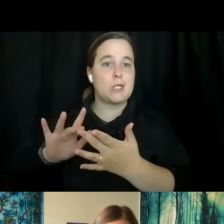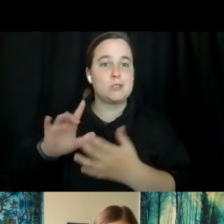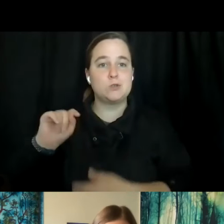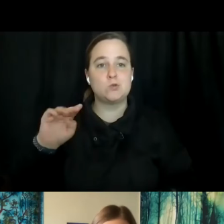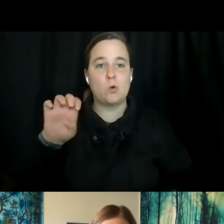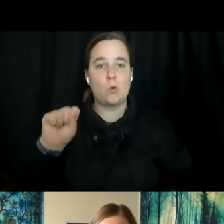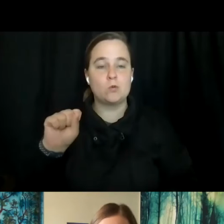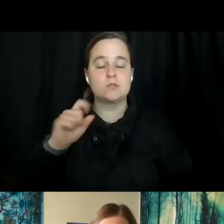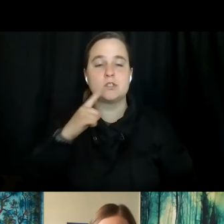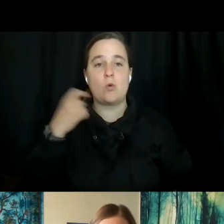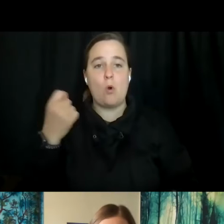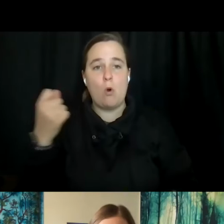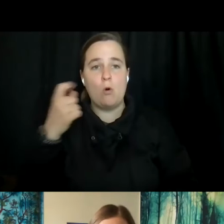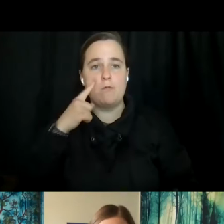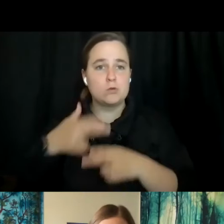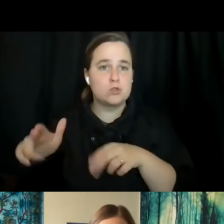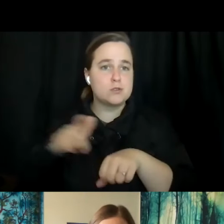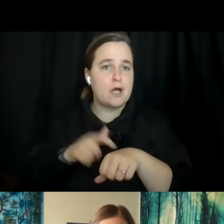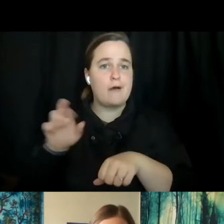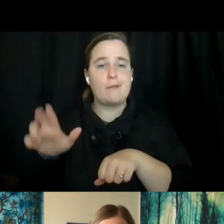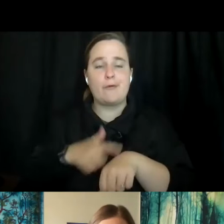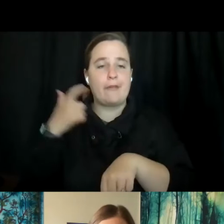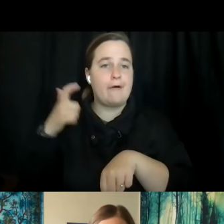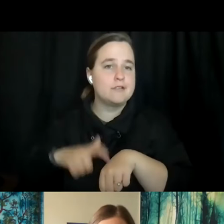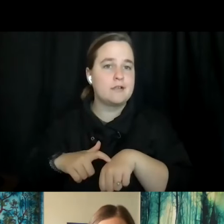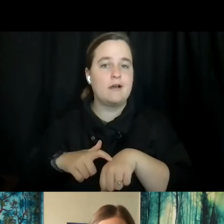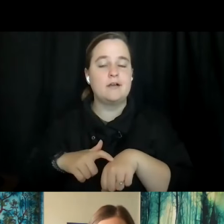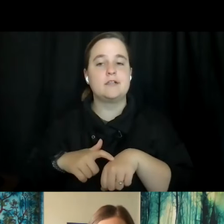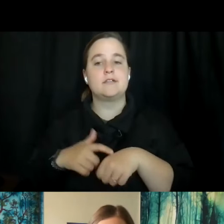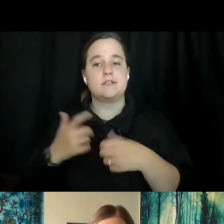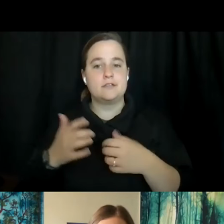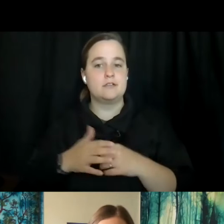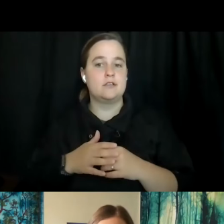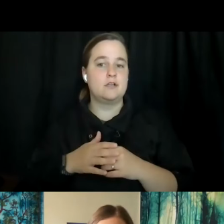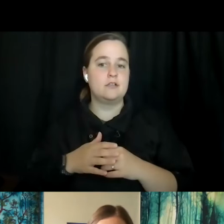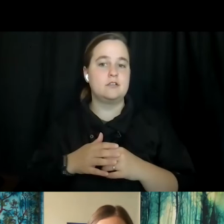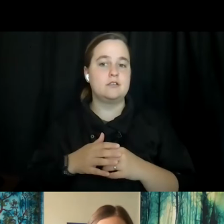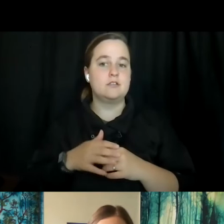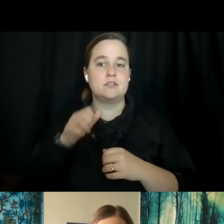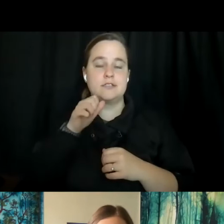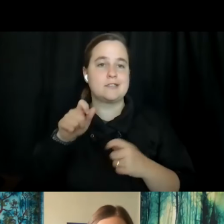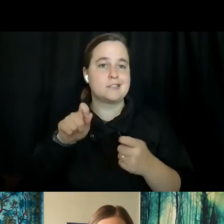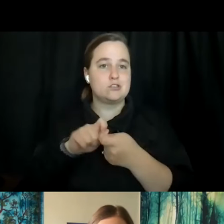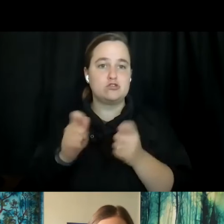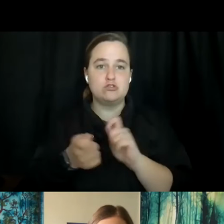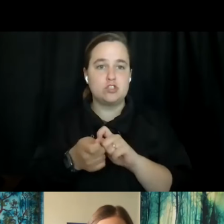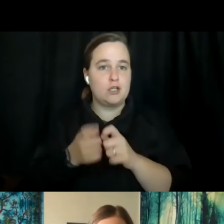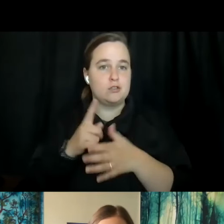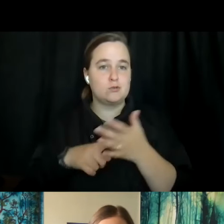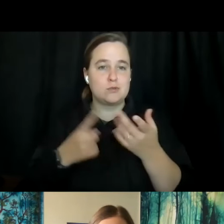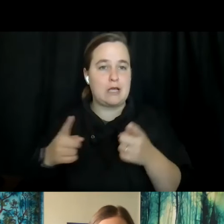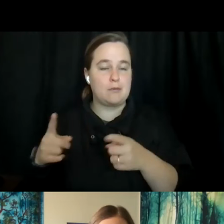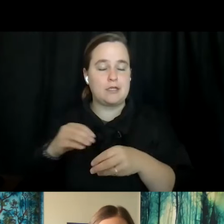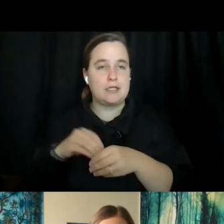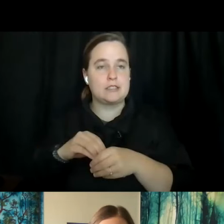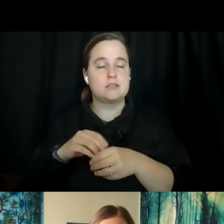hold that for a short amount of time or a long amount of time, it doesn't like shift what's going on. It